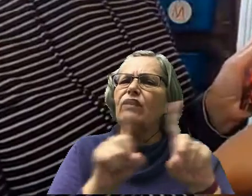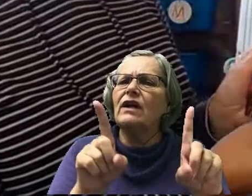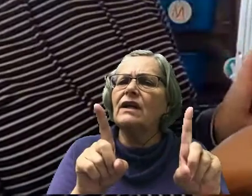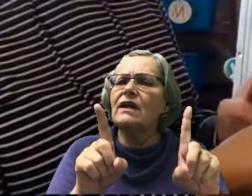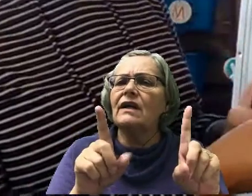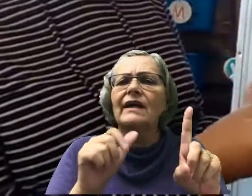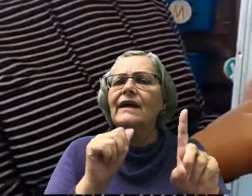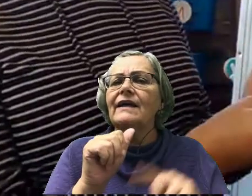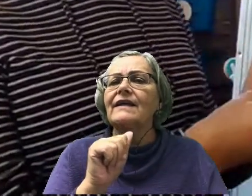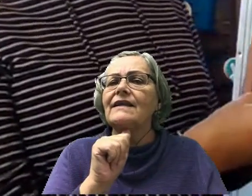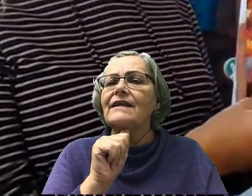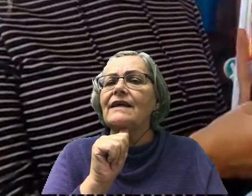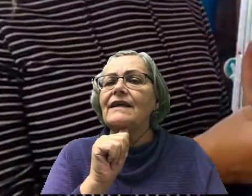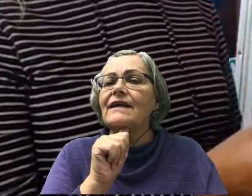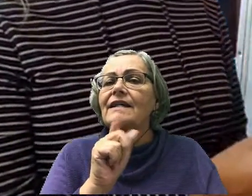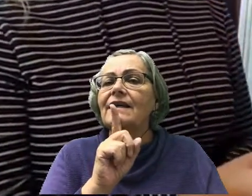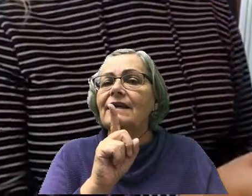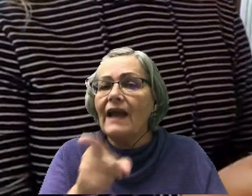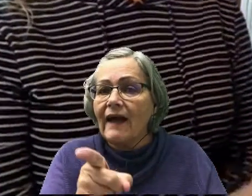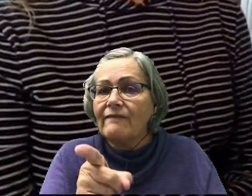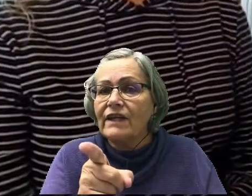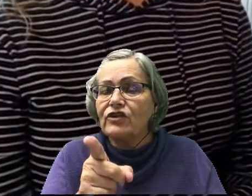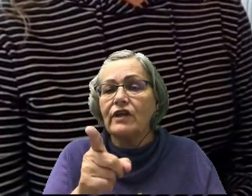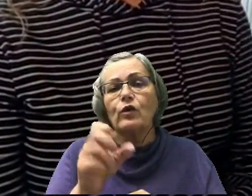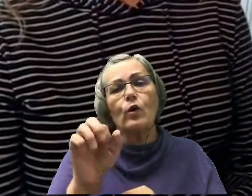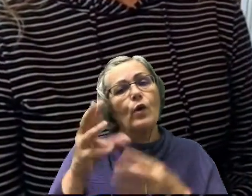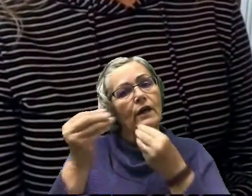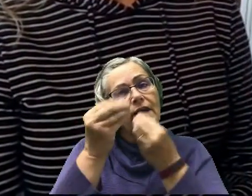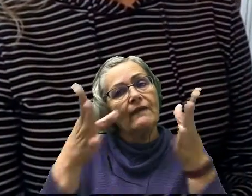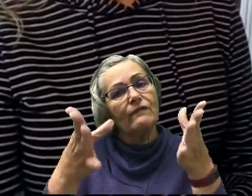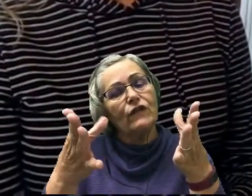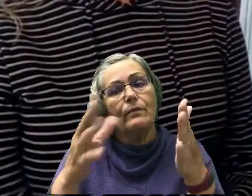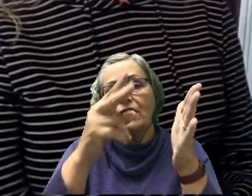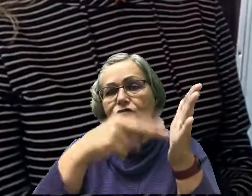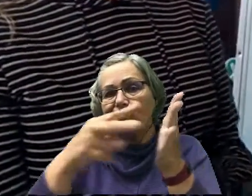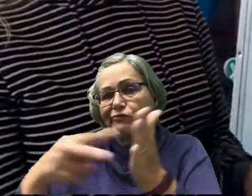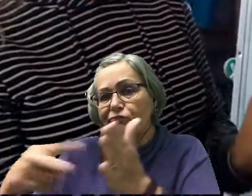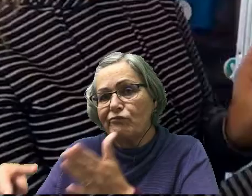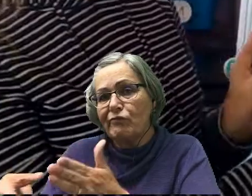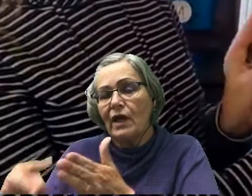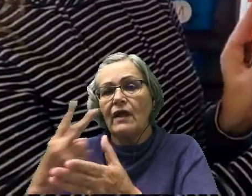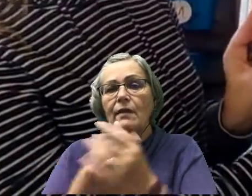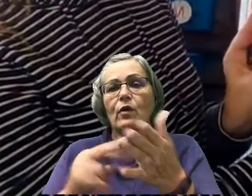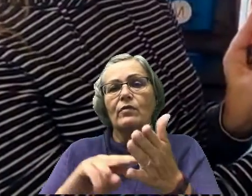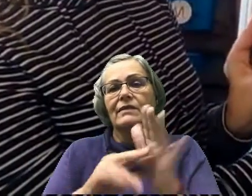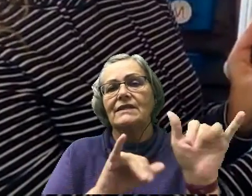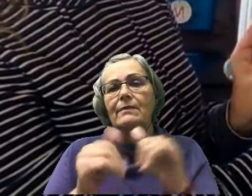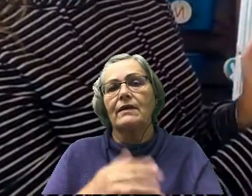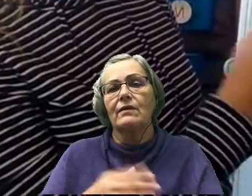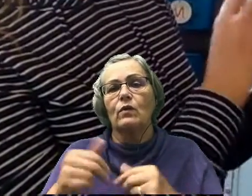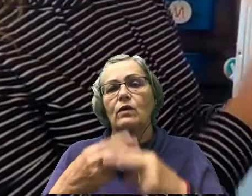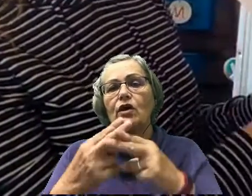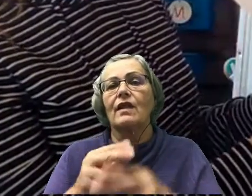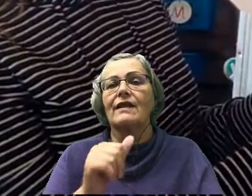is nonfiction or informational text, okay? They both mean the same thing. We'll call